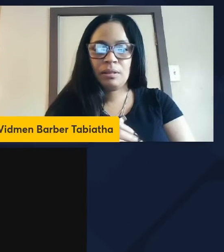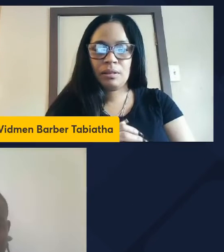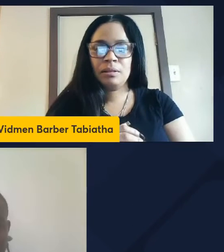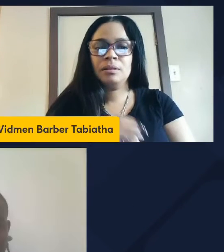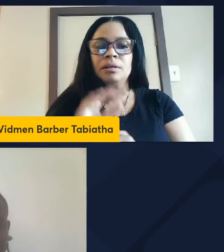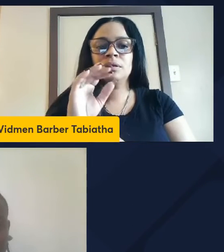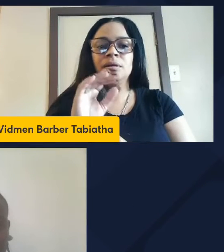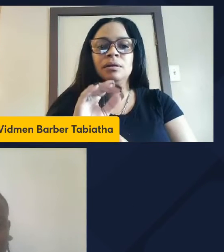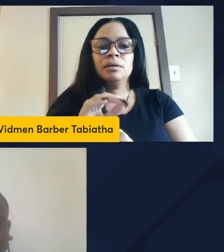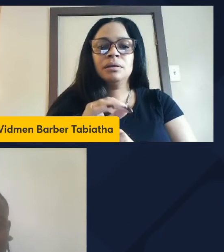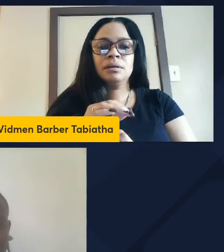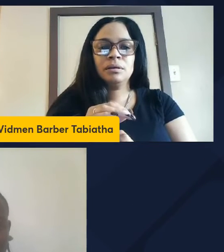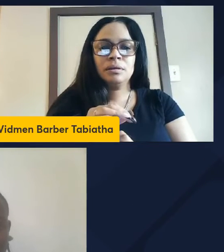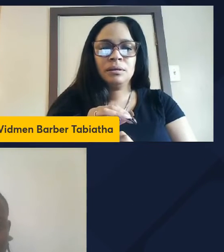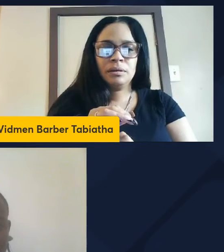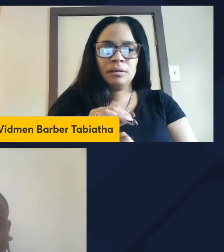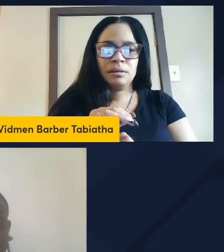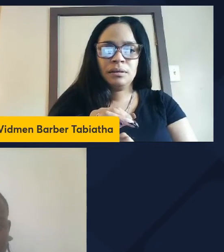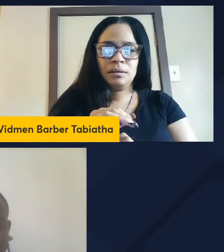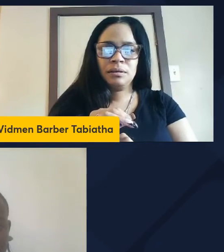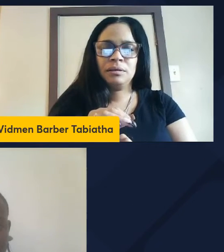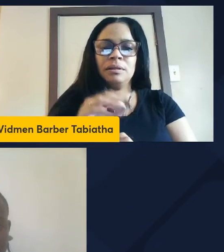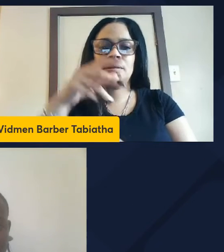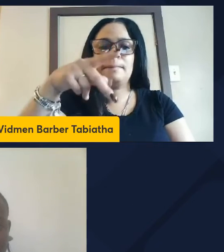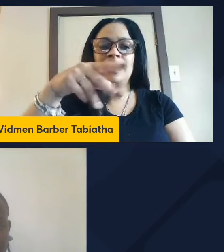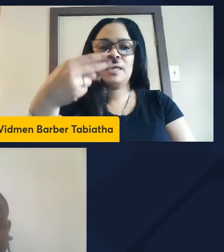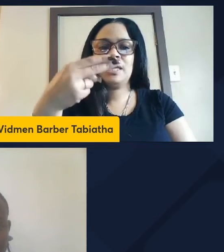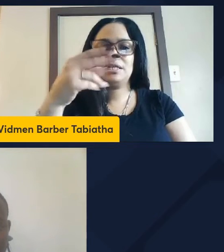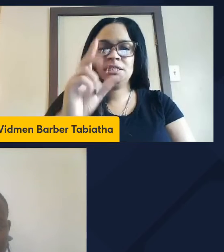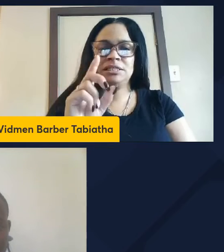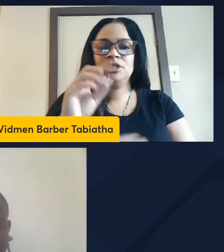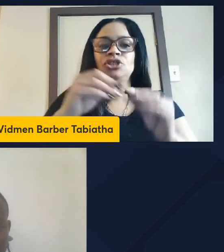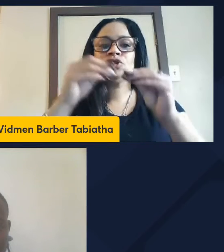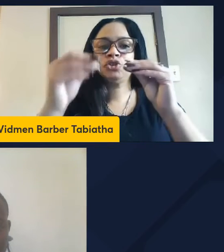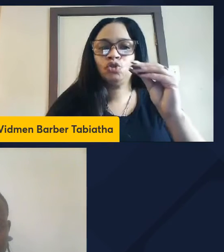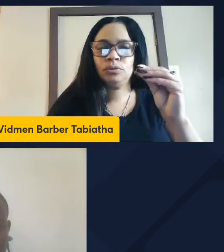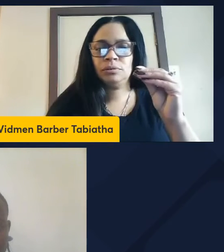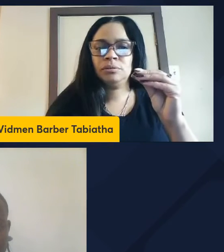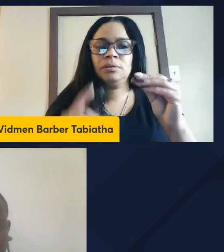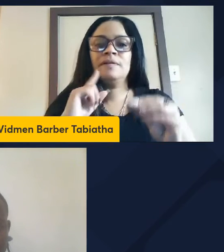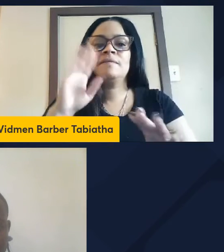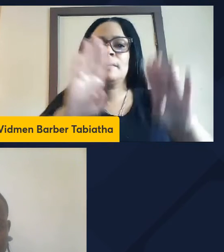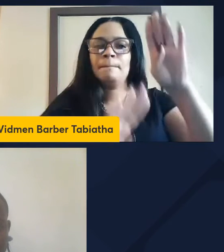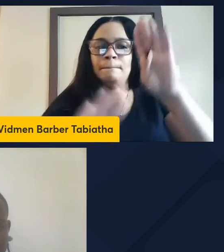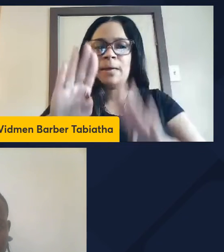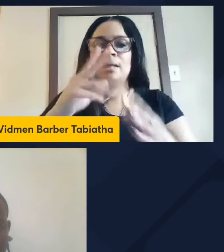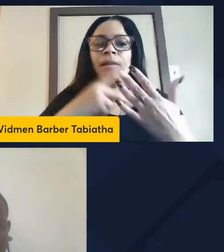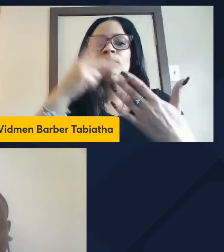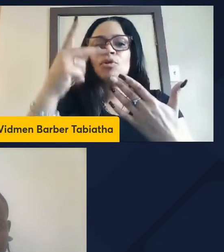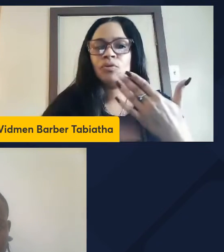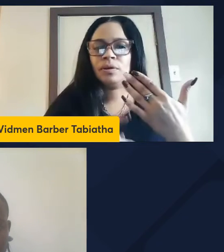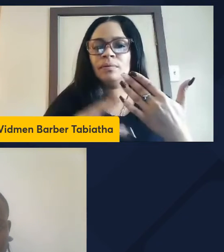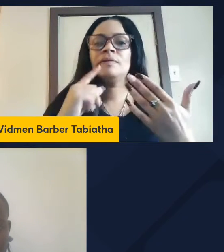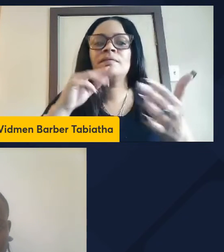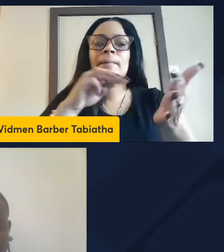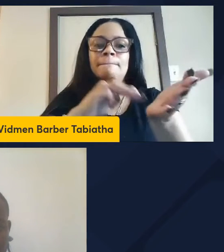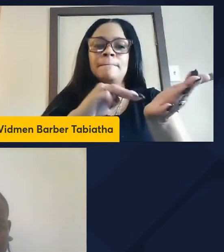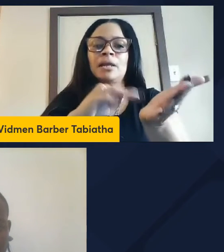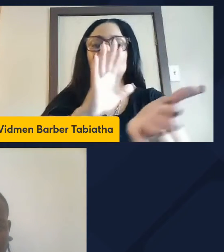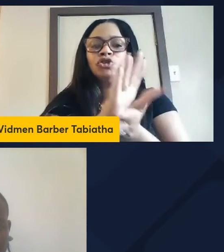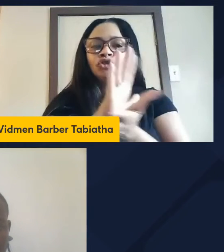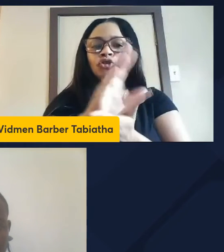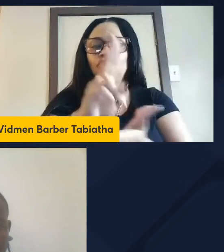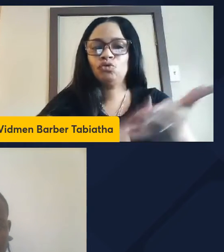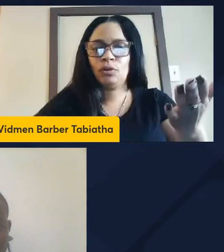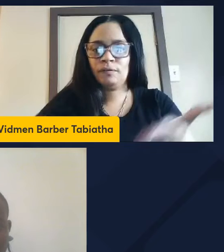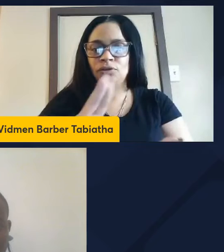John Oluwafini Tebo is a PhD student in the biochemistry program at Riviero Preto Medical School, the University of